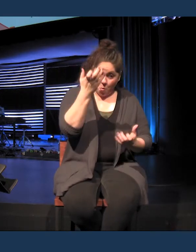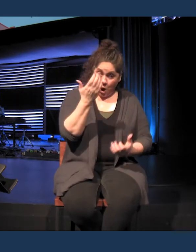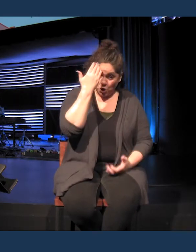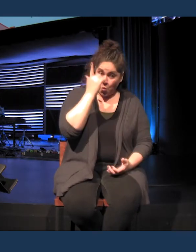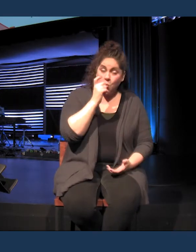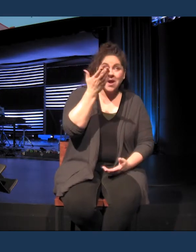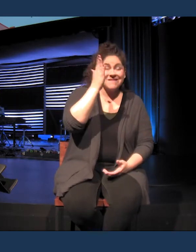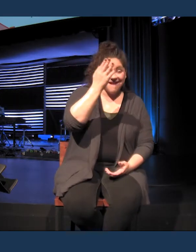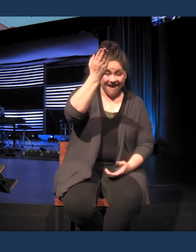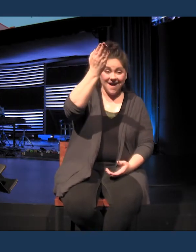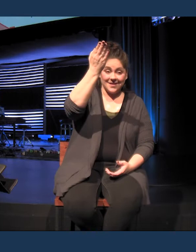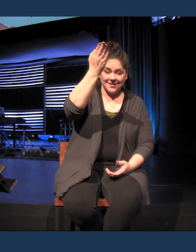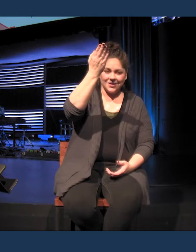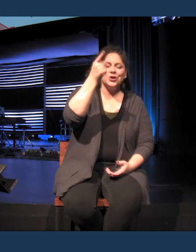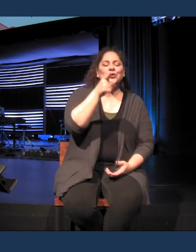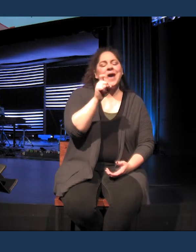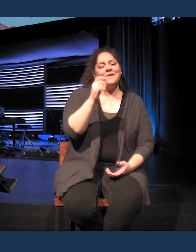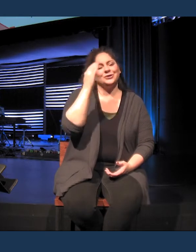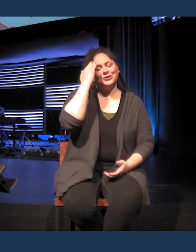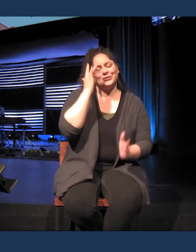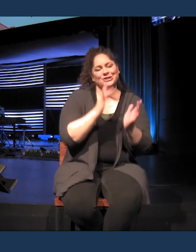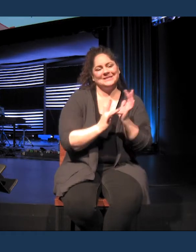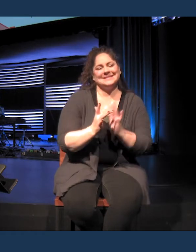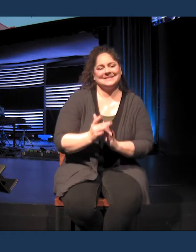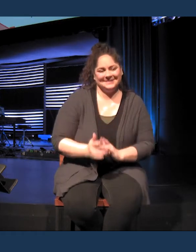is? Get to know Jesus.